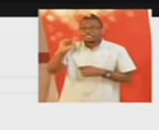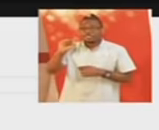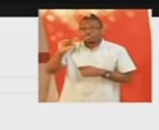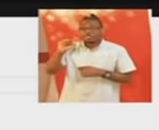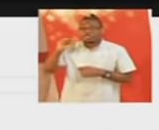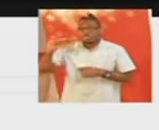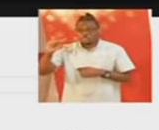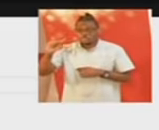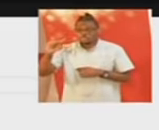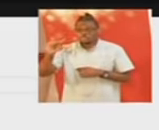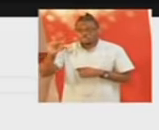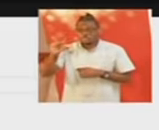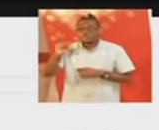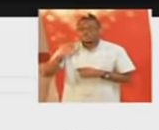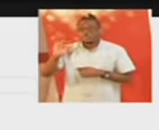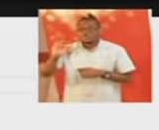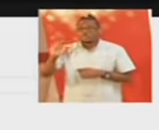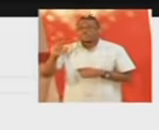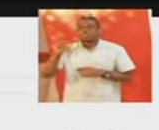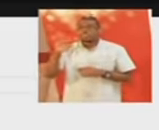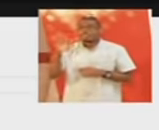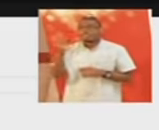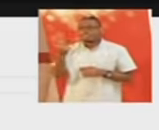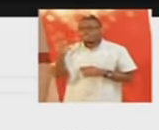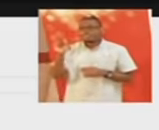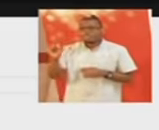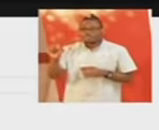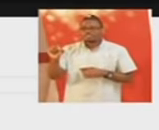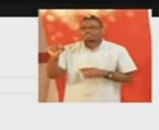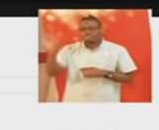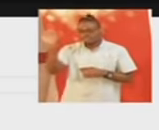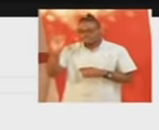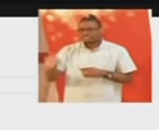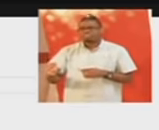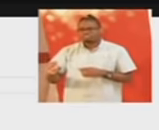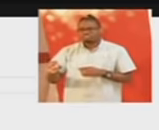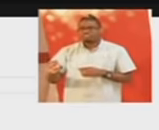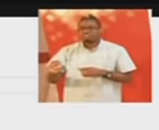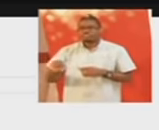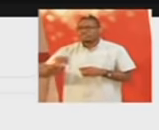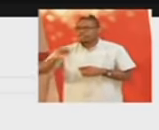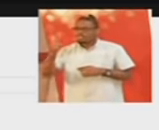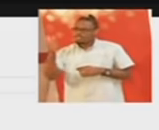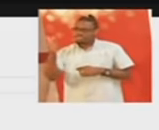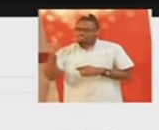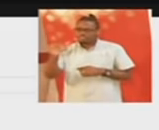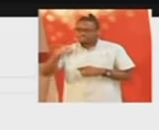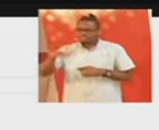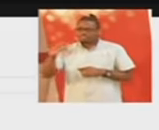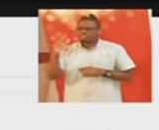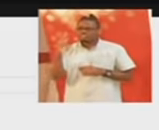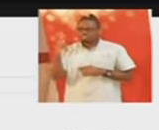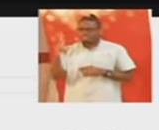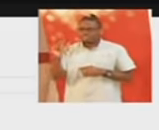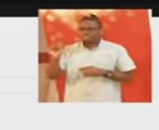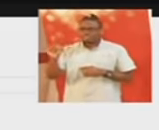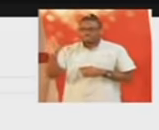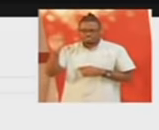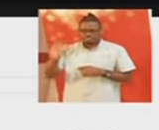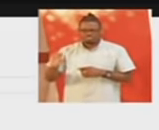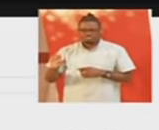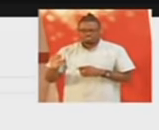represents 11.9%. St. George Central, 13.6%. St. George East,